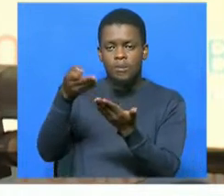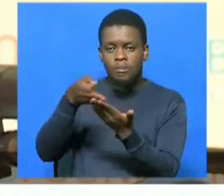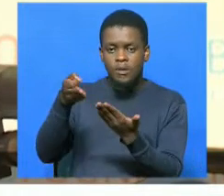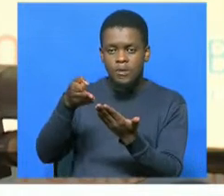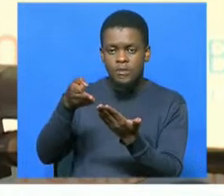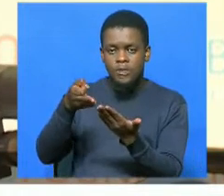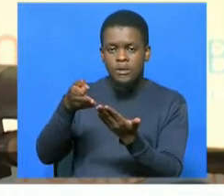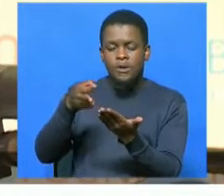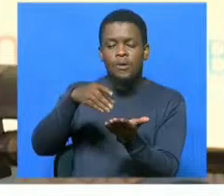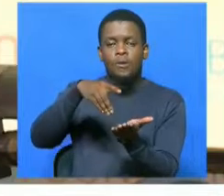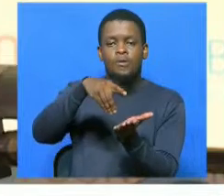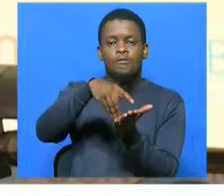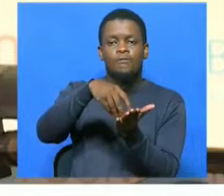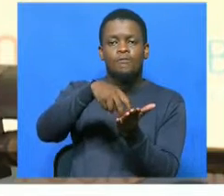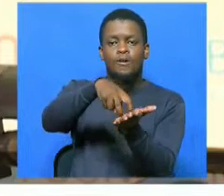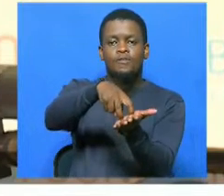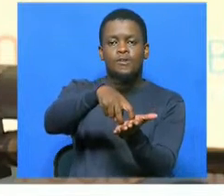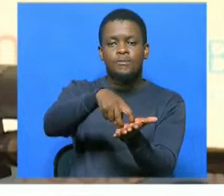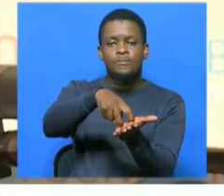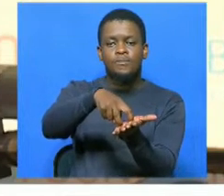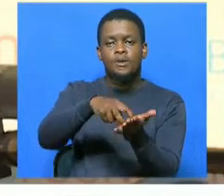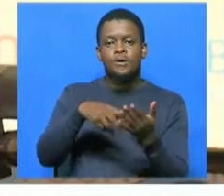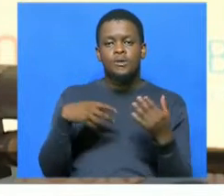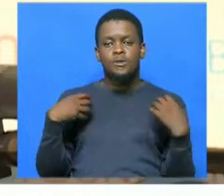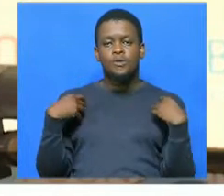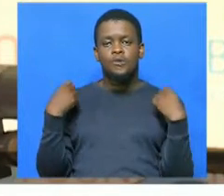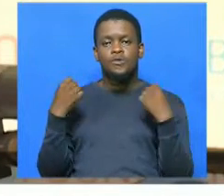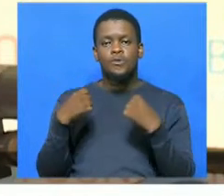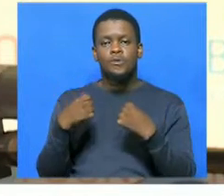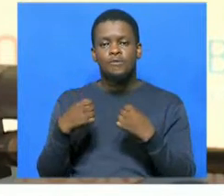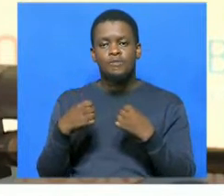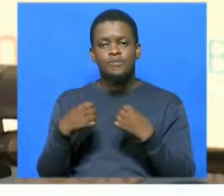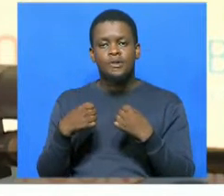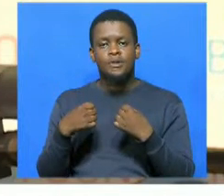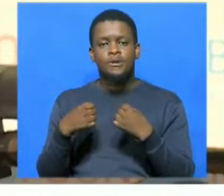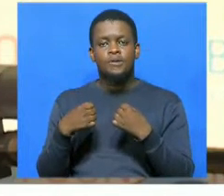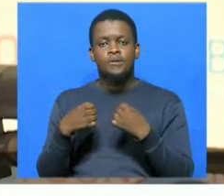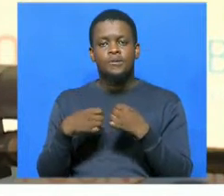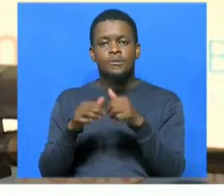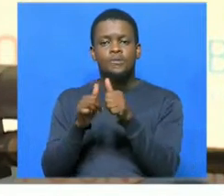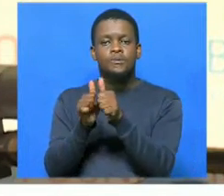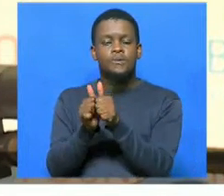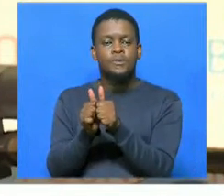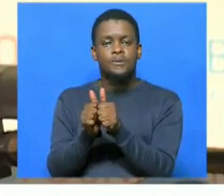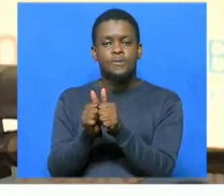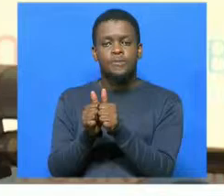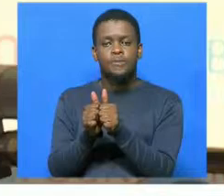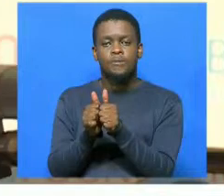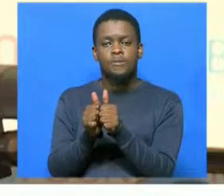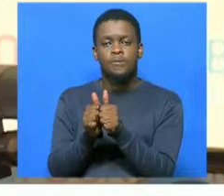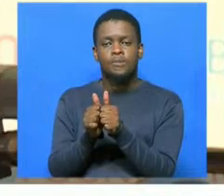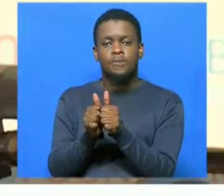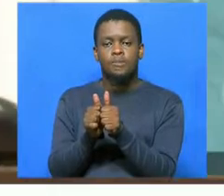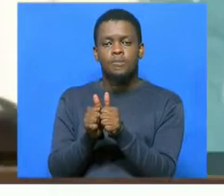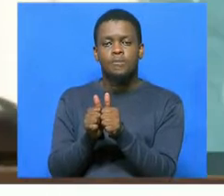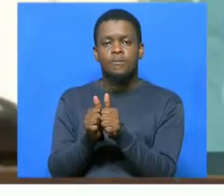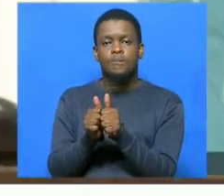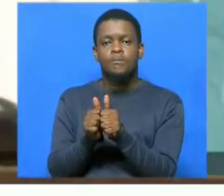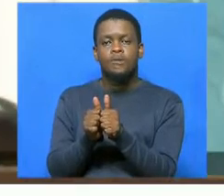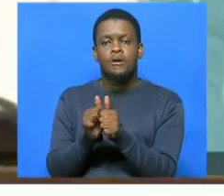travel, sports fees, uniform, casual clothes, and a minimal monthly